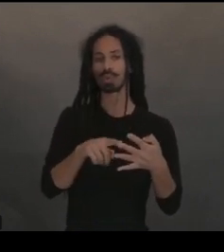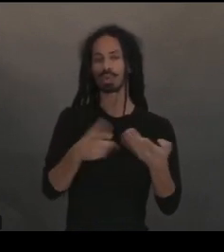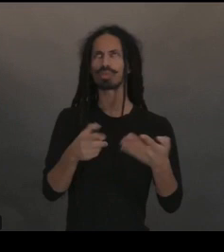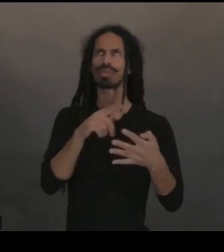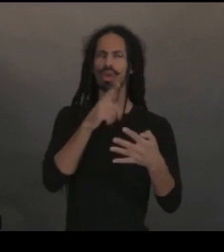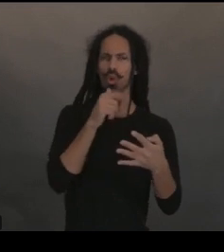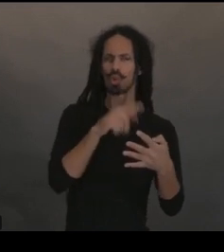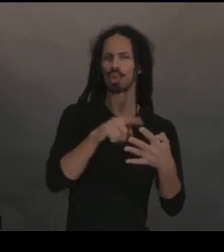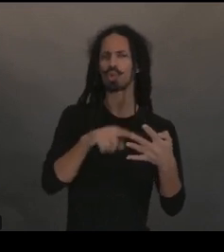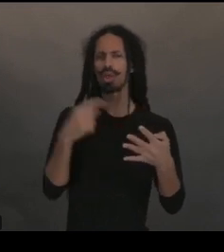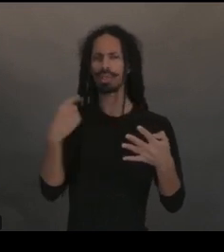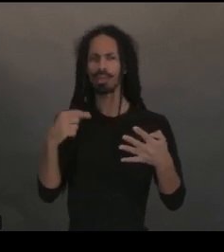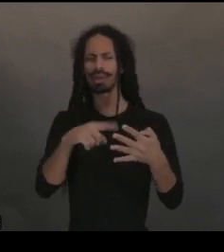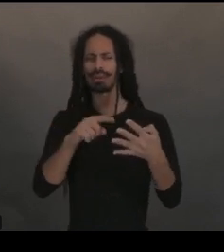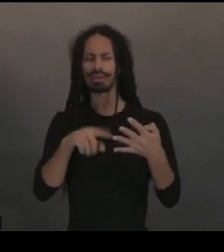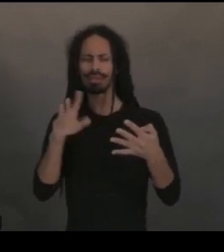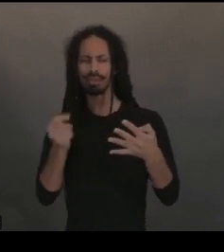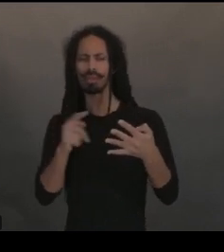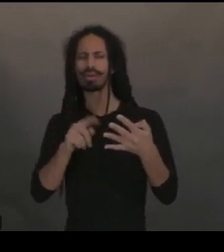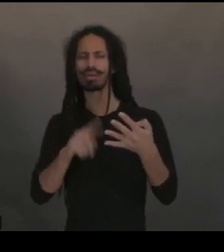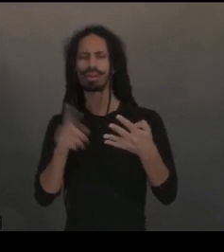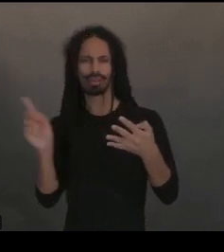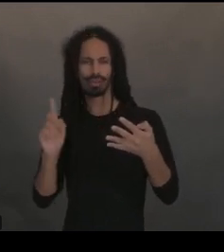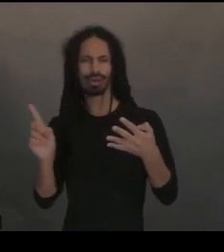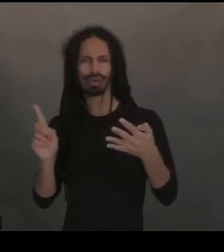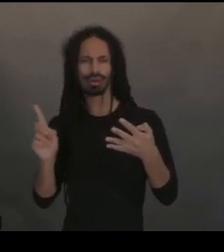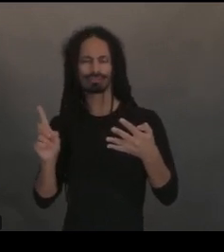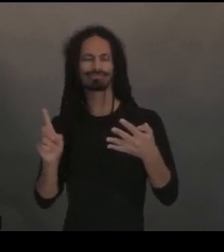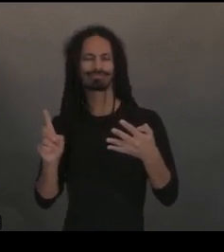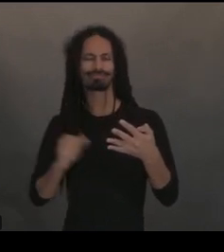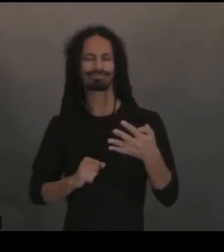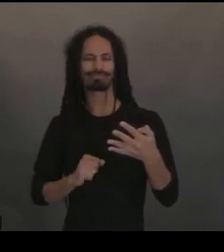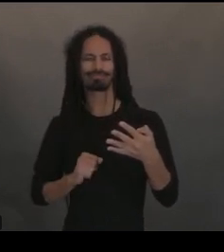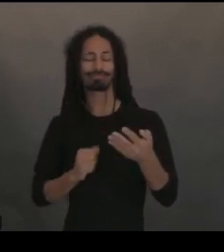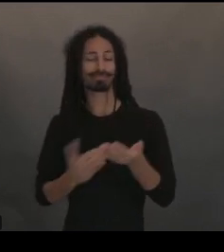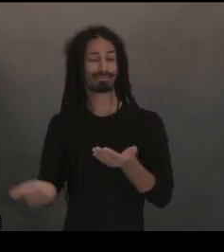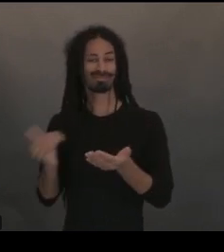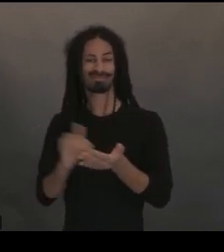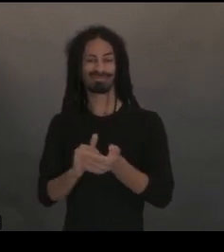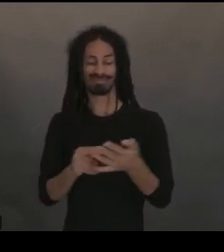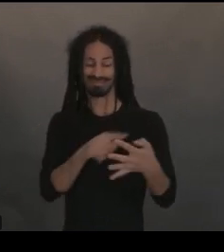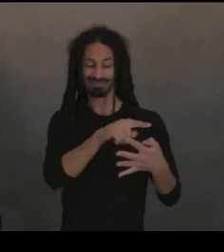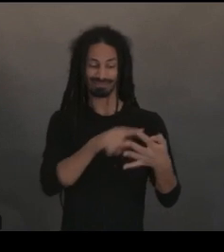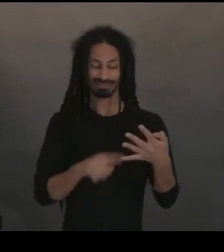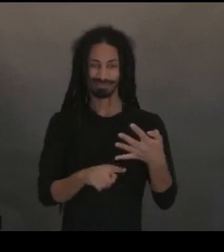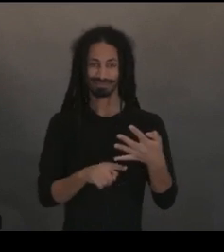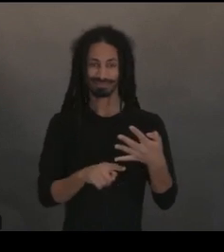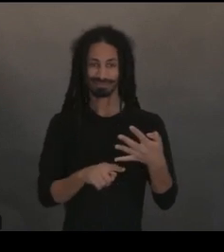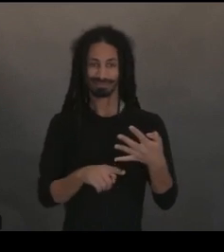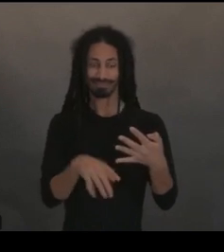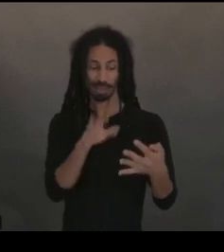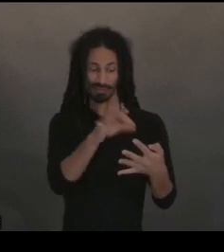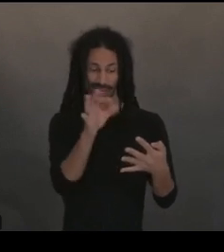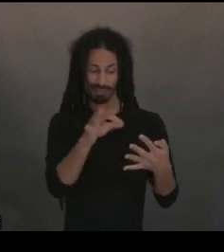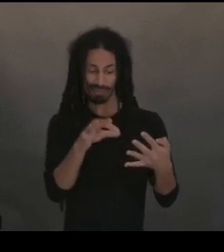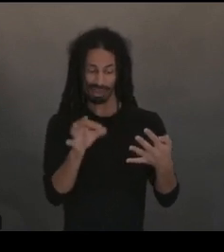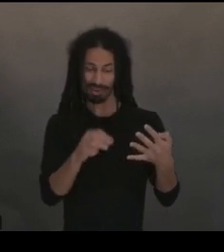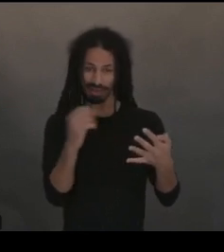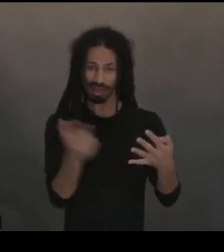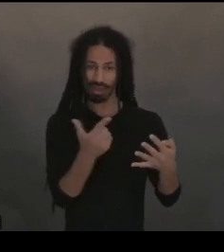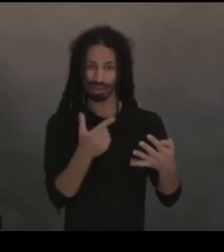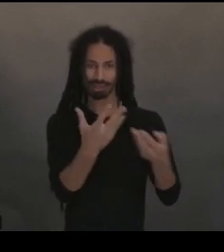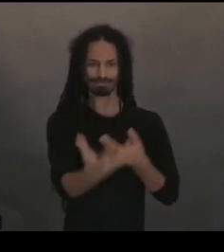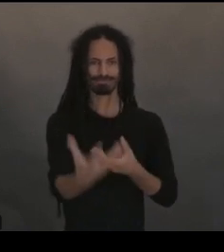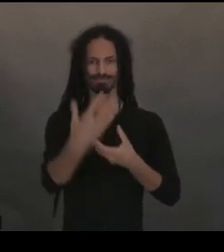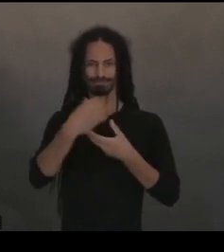the when, the what, and the where. Again, we're going to take these parts of the source and put